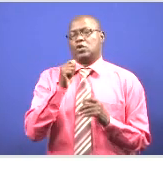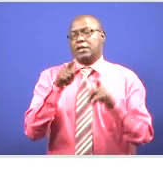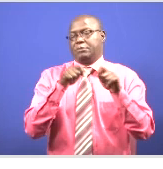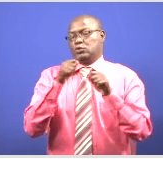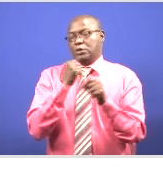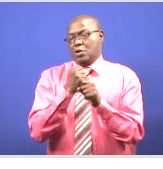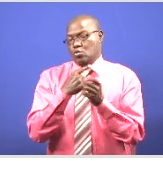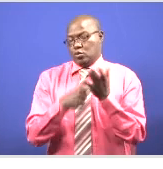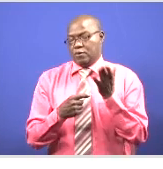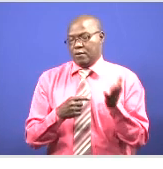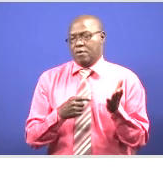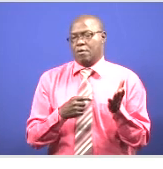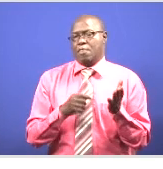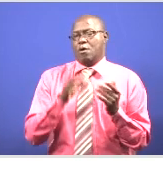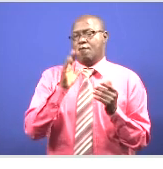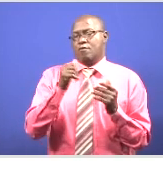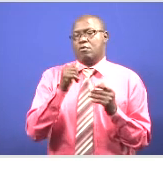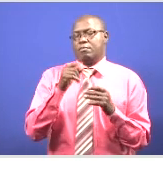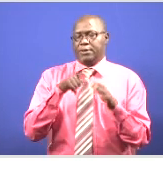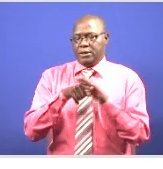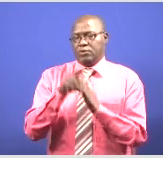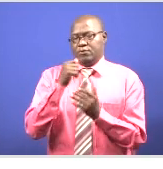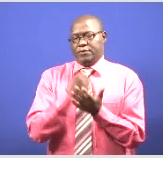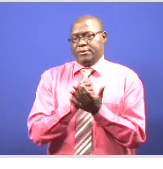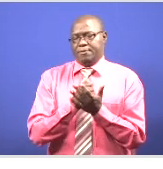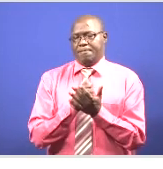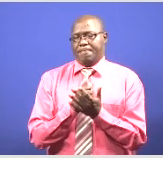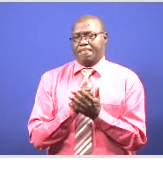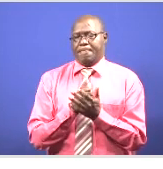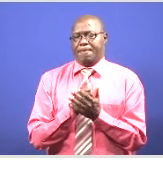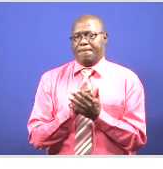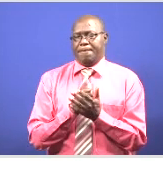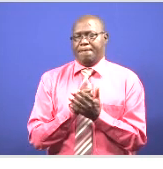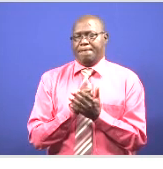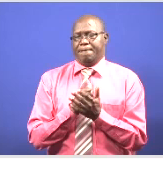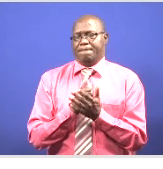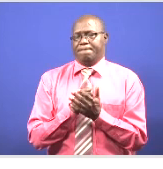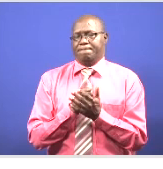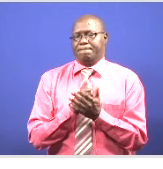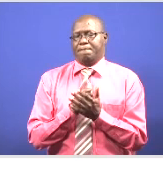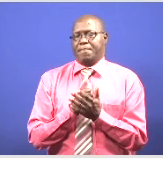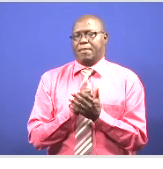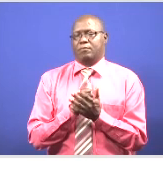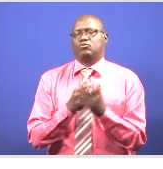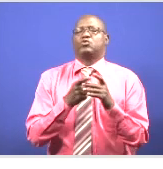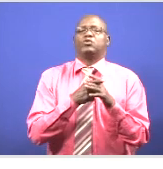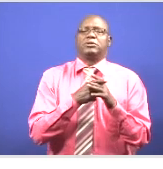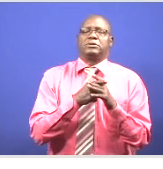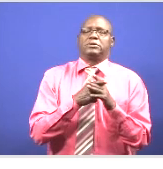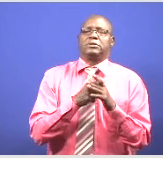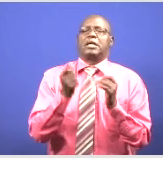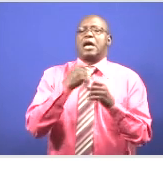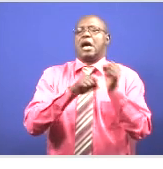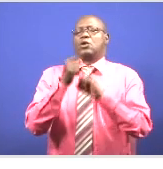done since they got to office is setting in measures to make sure they have